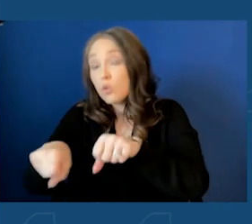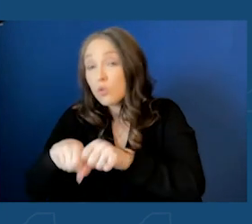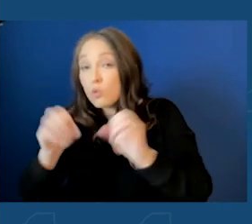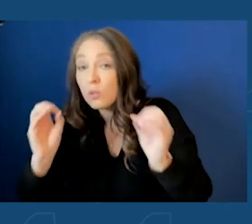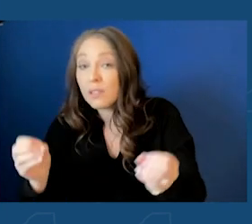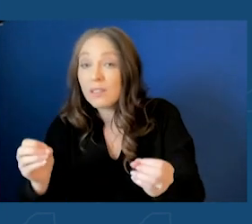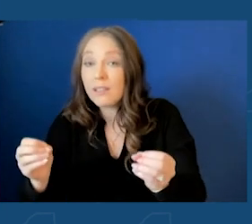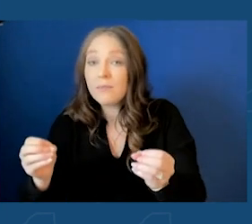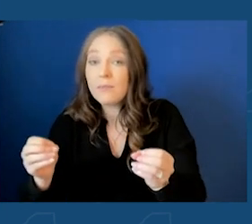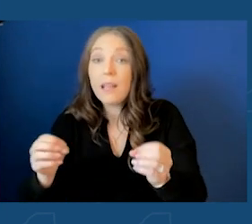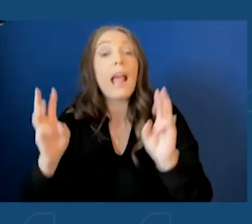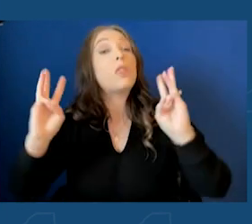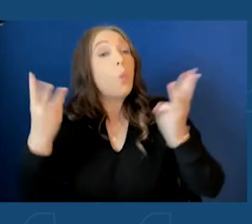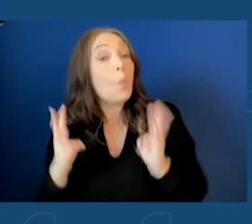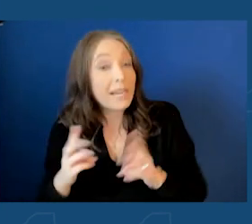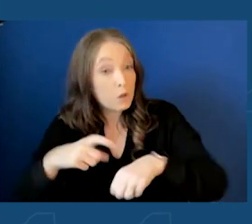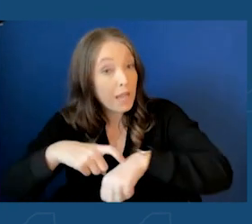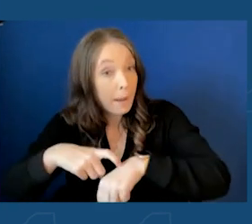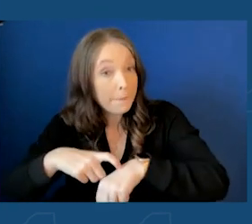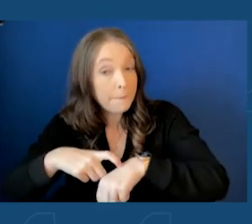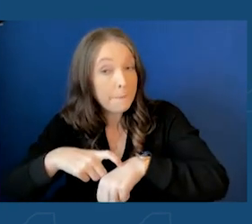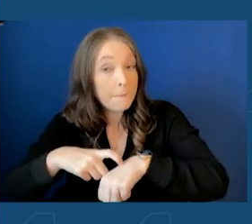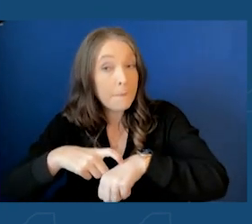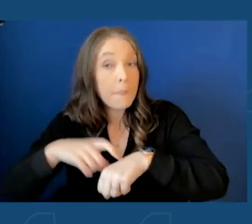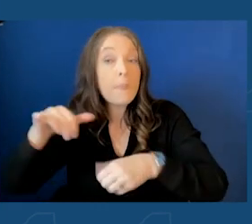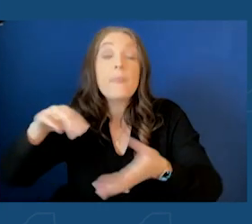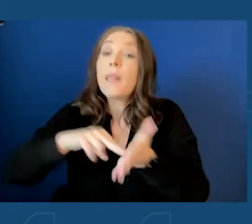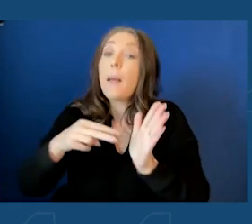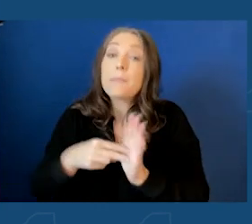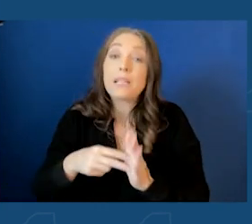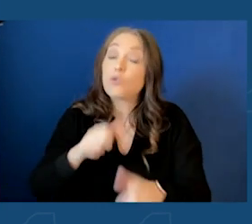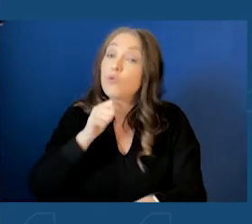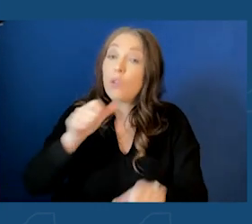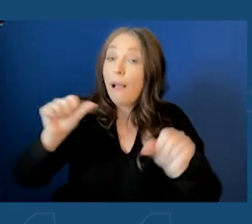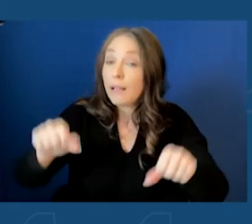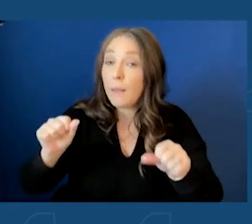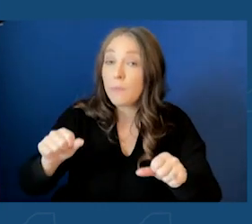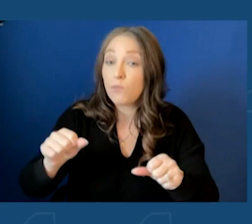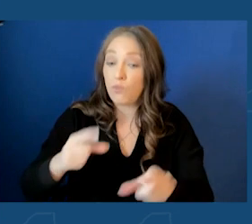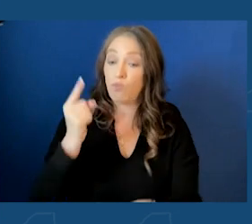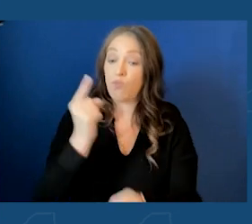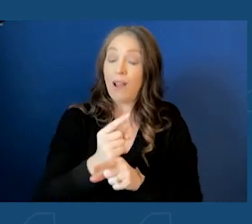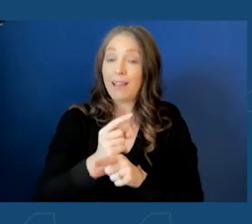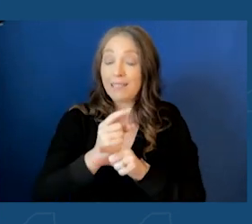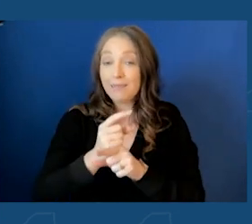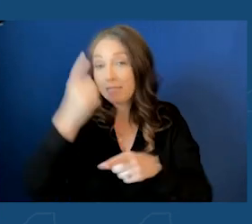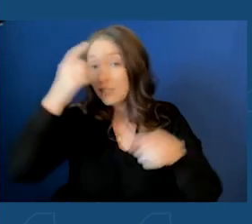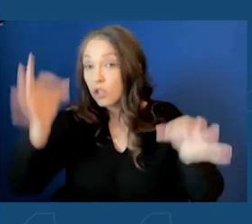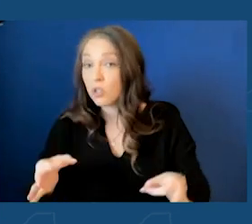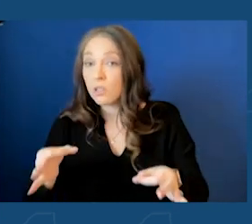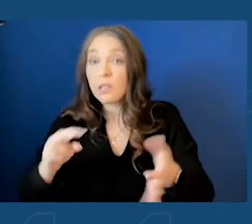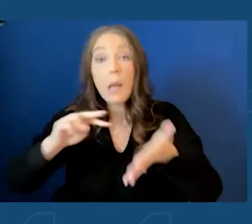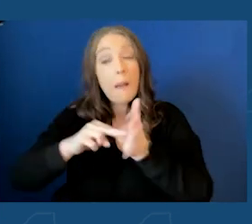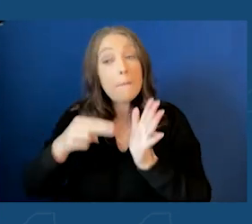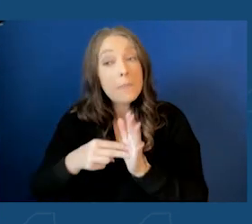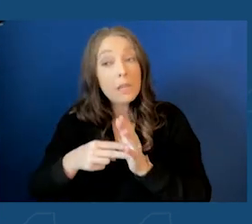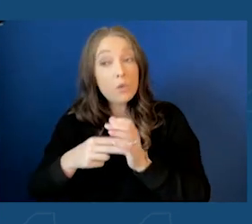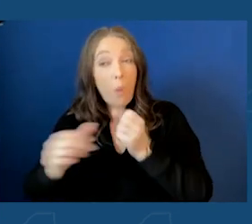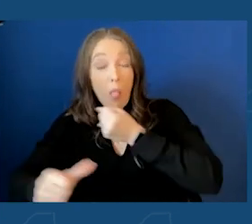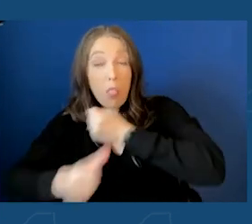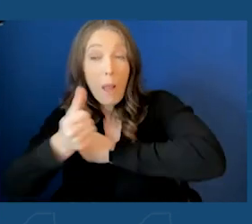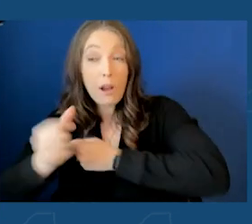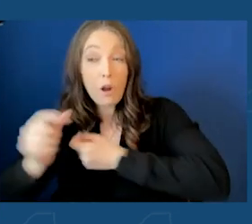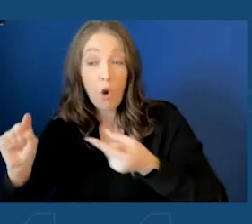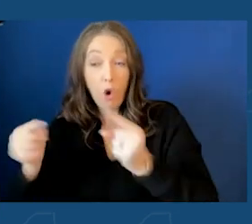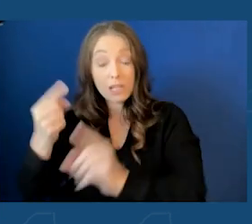the wintertime, that's showing that you're not capable of making correct decisions. Now, does that mean that you're going to harm somebody? No, but it also